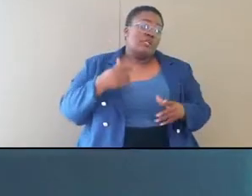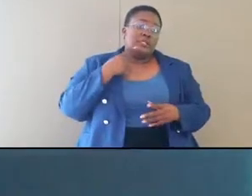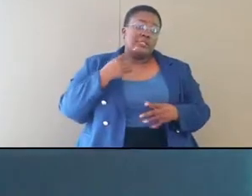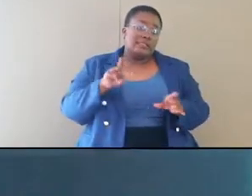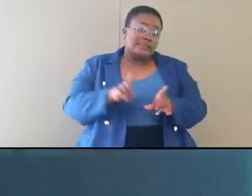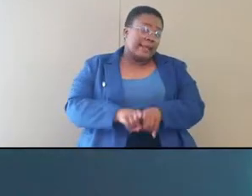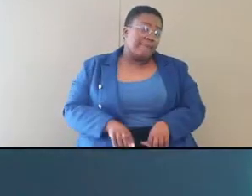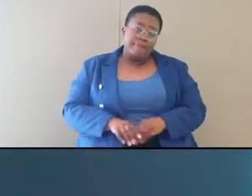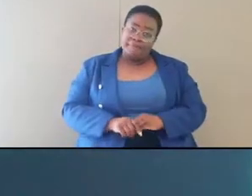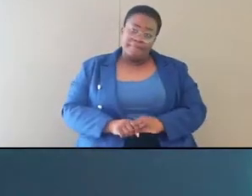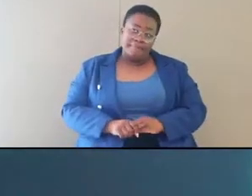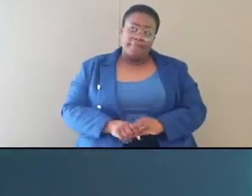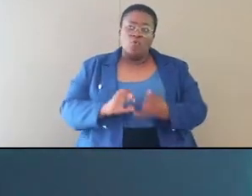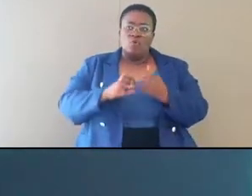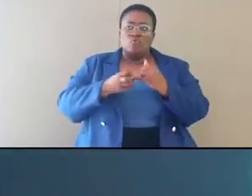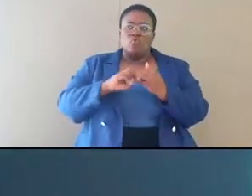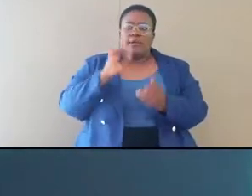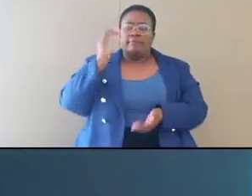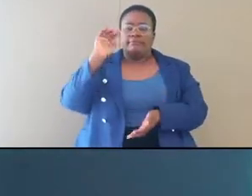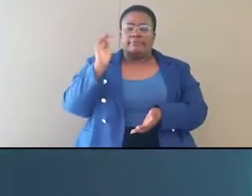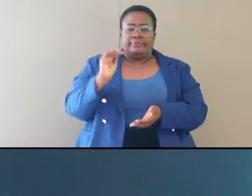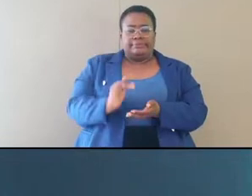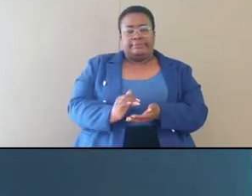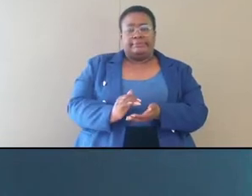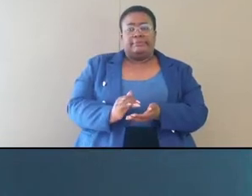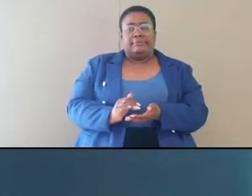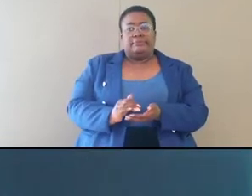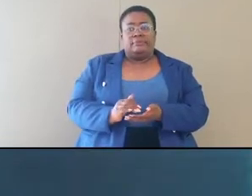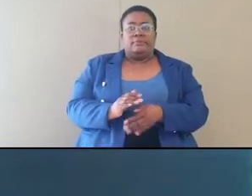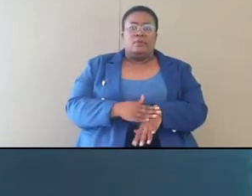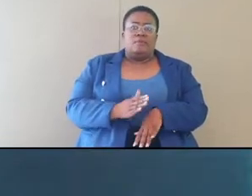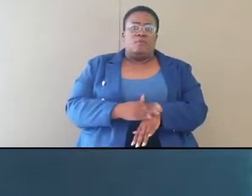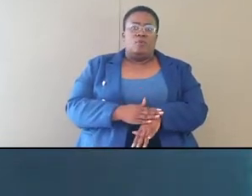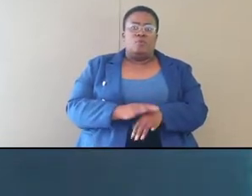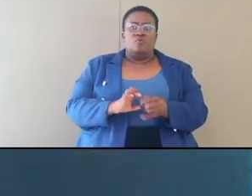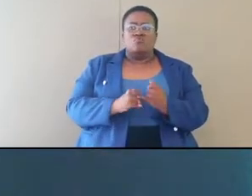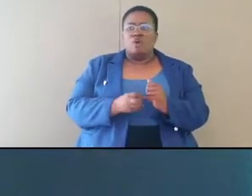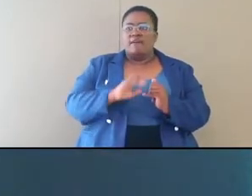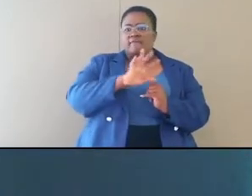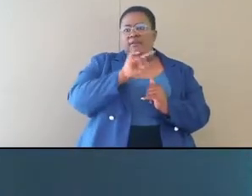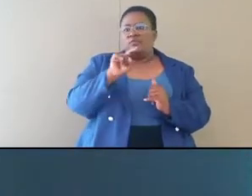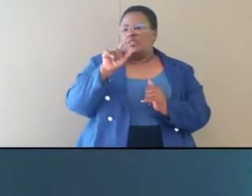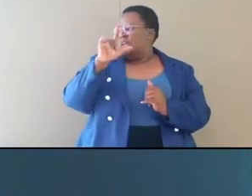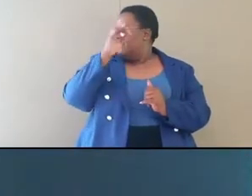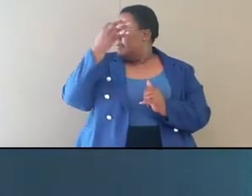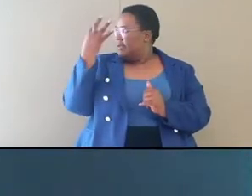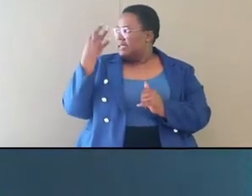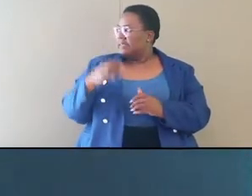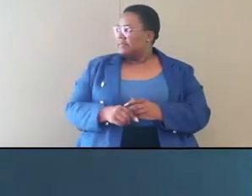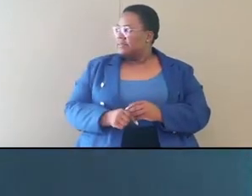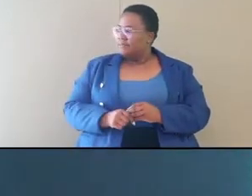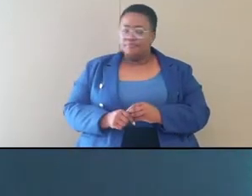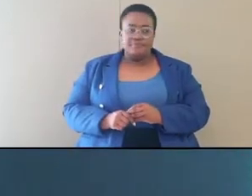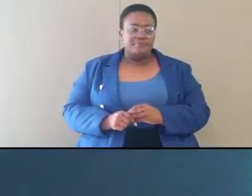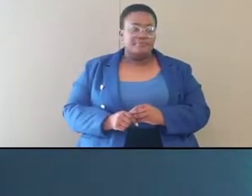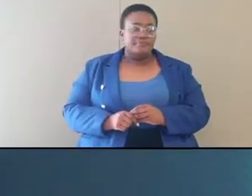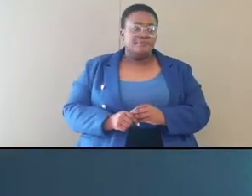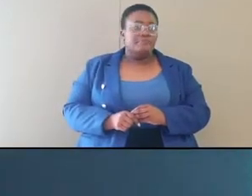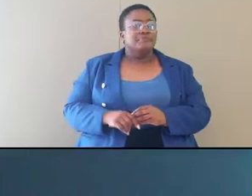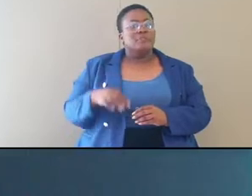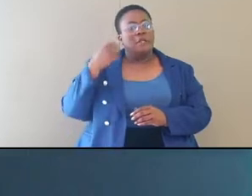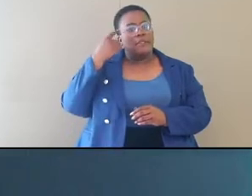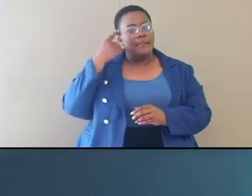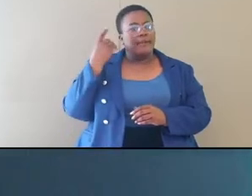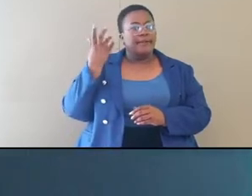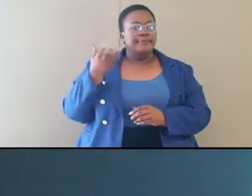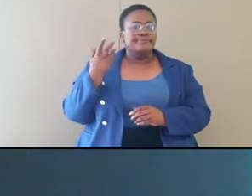So we're going to try and reduce that drastically. Let's try and do five to seven minutes if that's fair. Think of it when